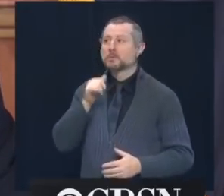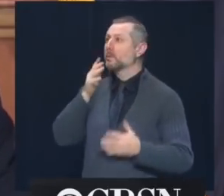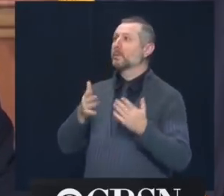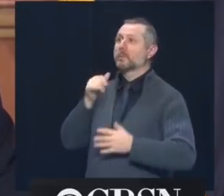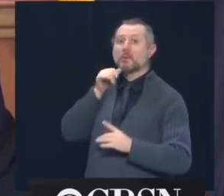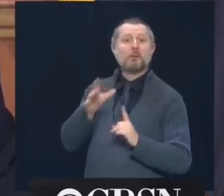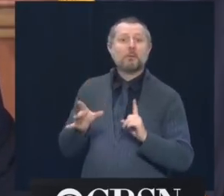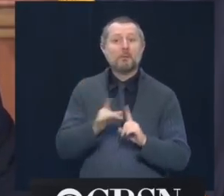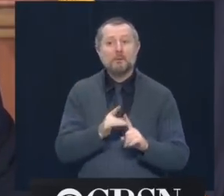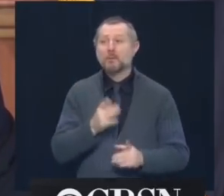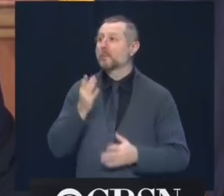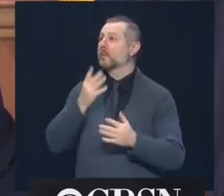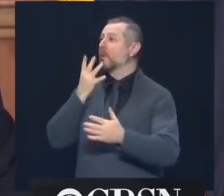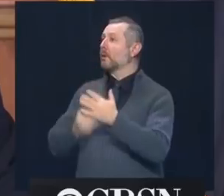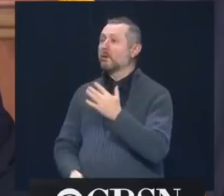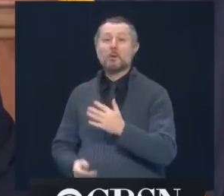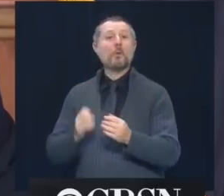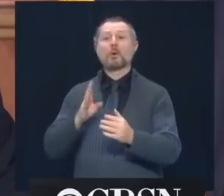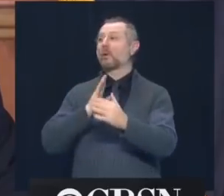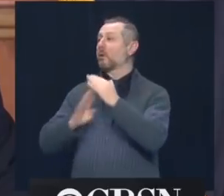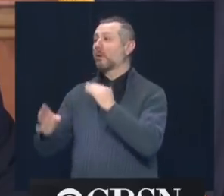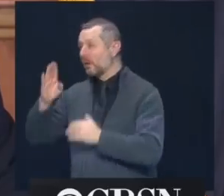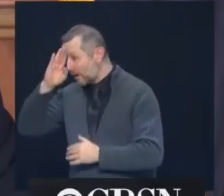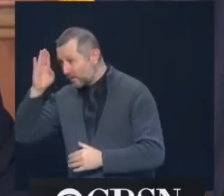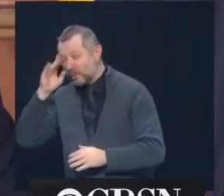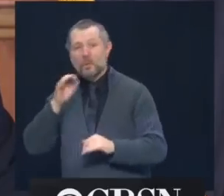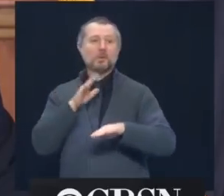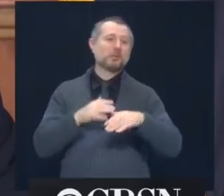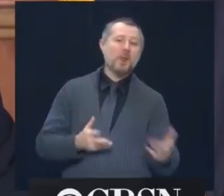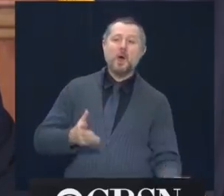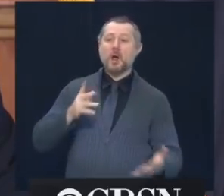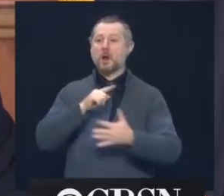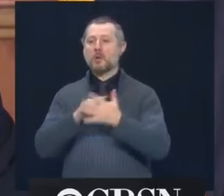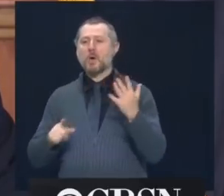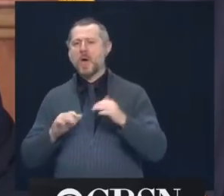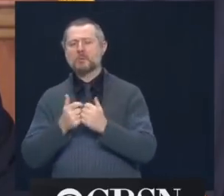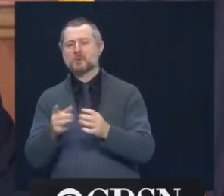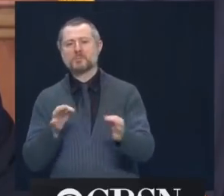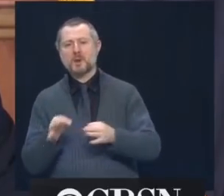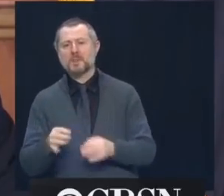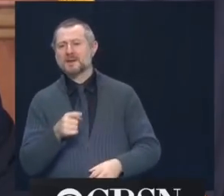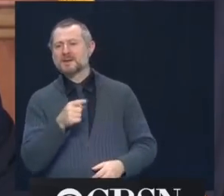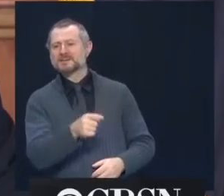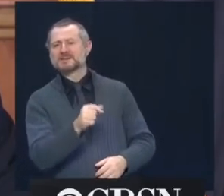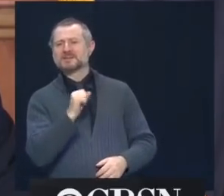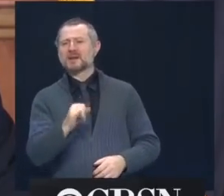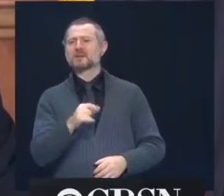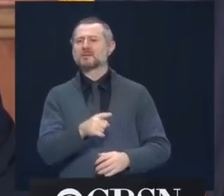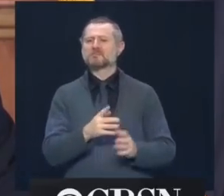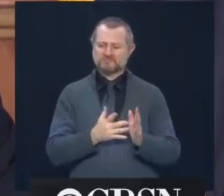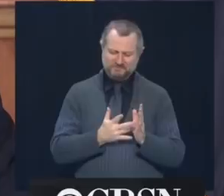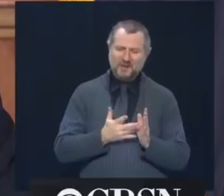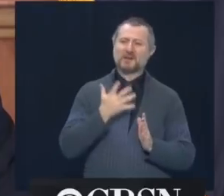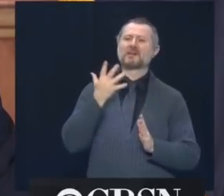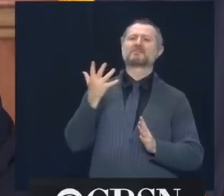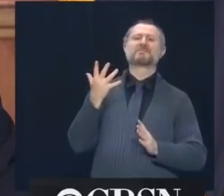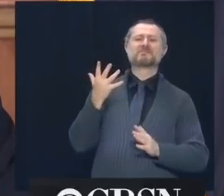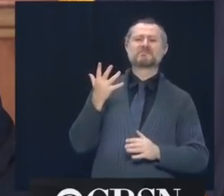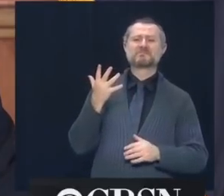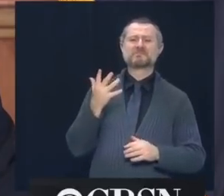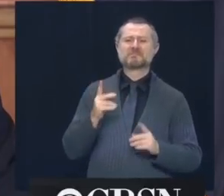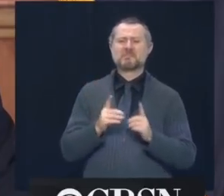die. How do you explain Staten Island having 5 times the number of